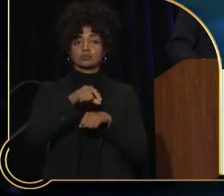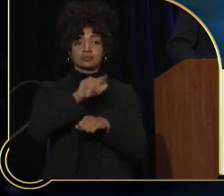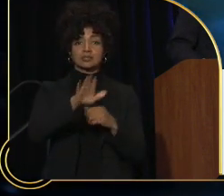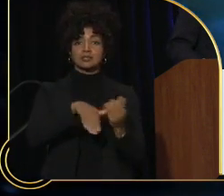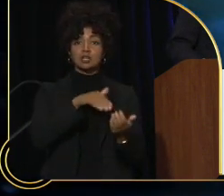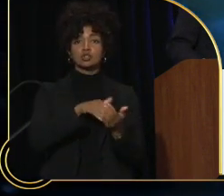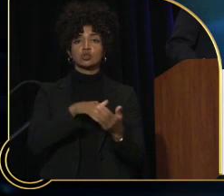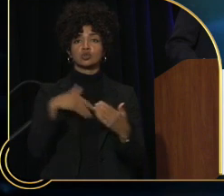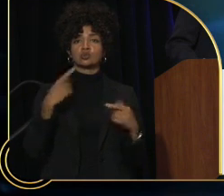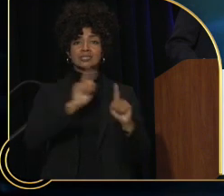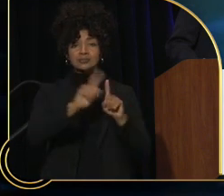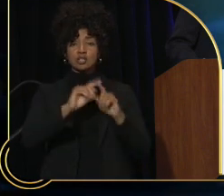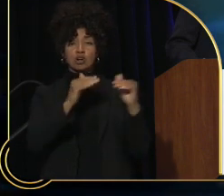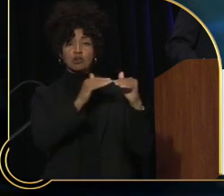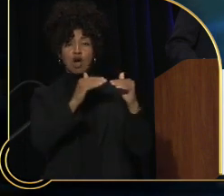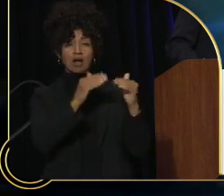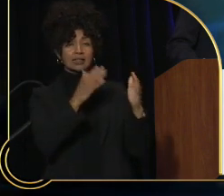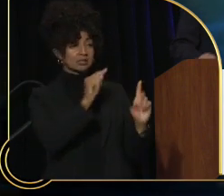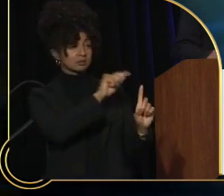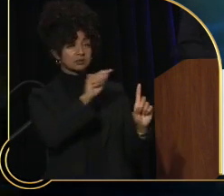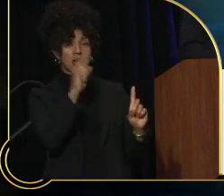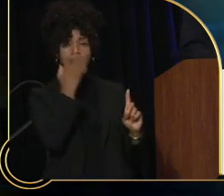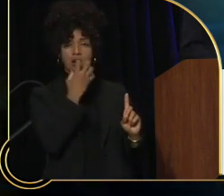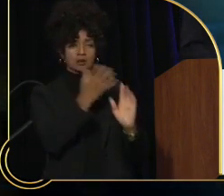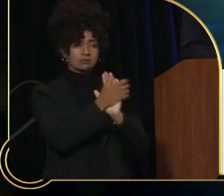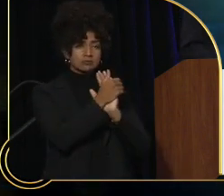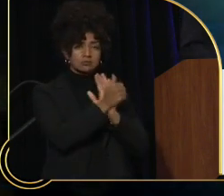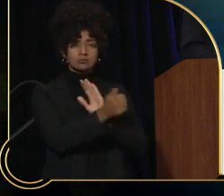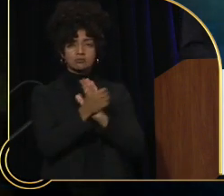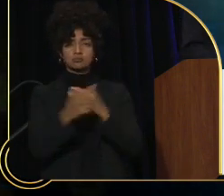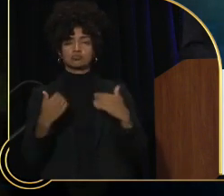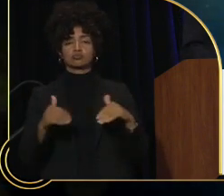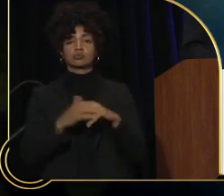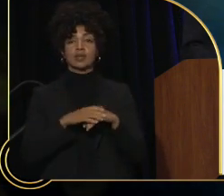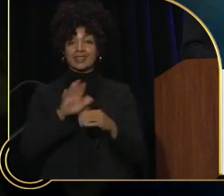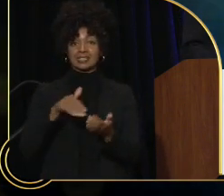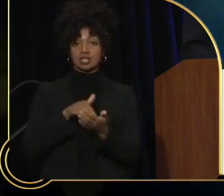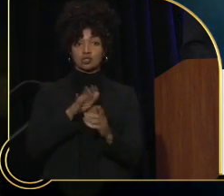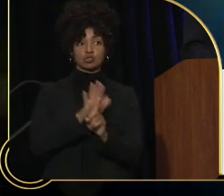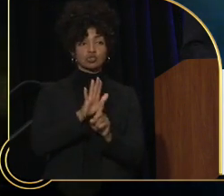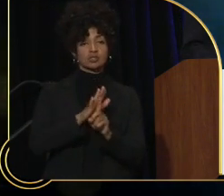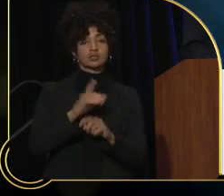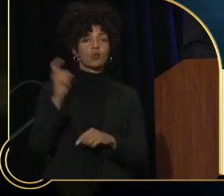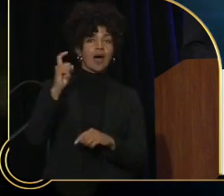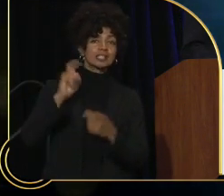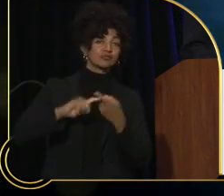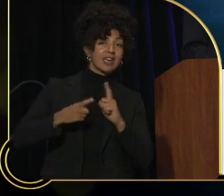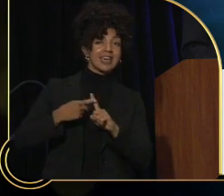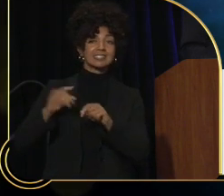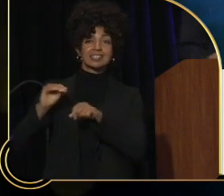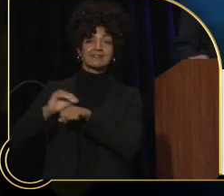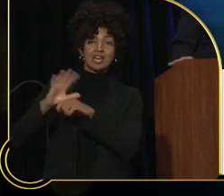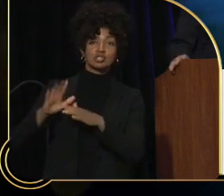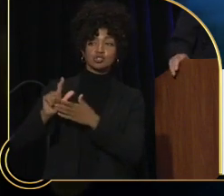the center's wise friends and advisors, and the dedicated experts with whom we